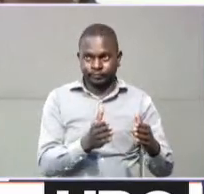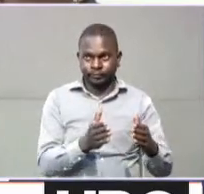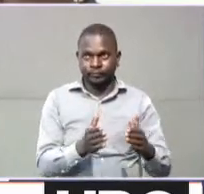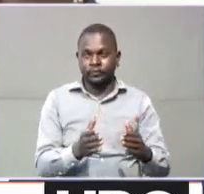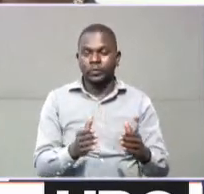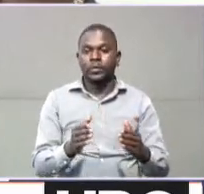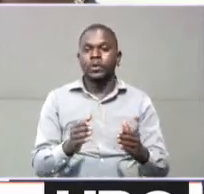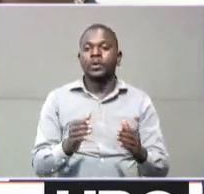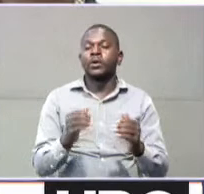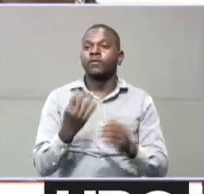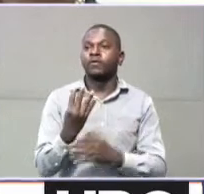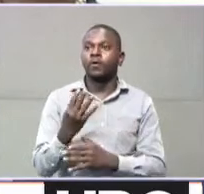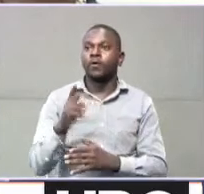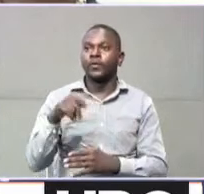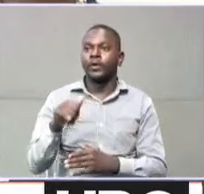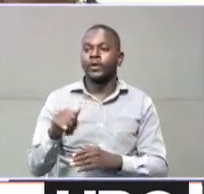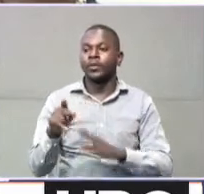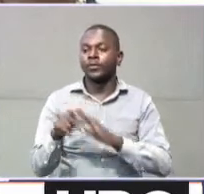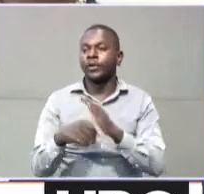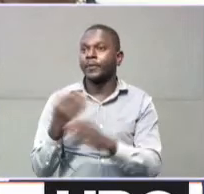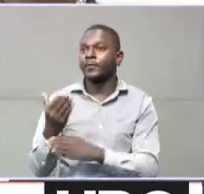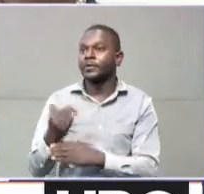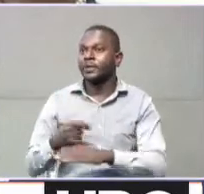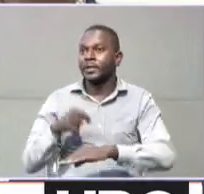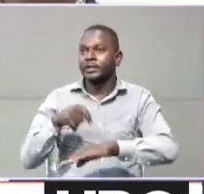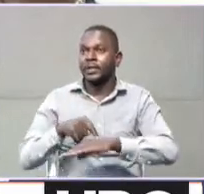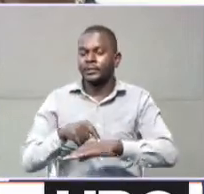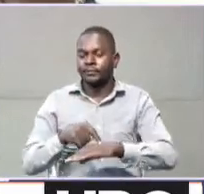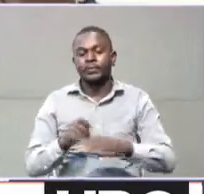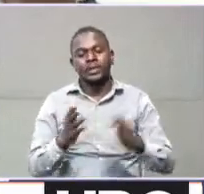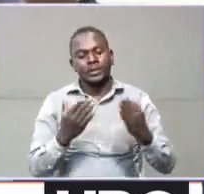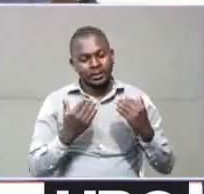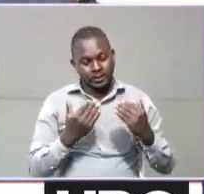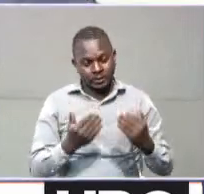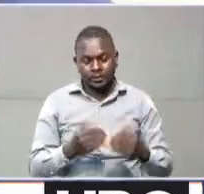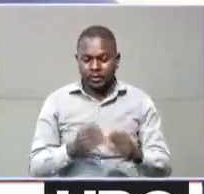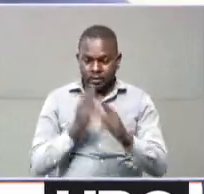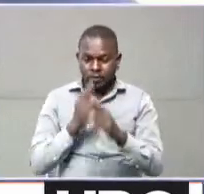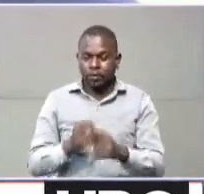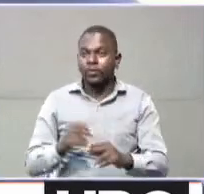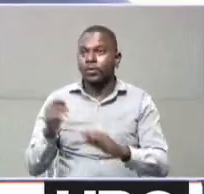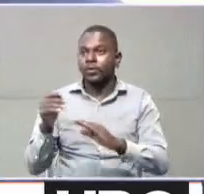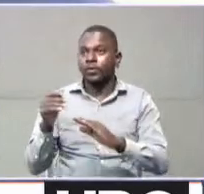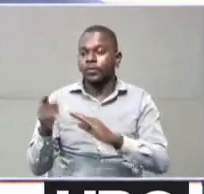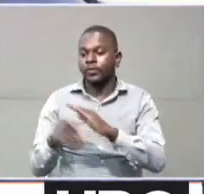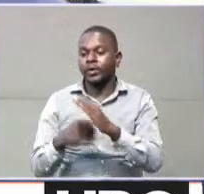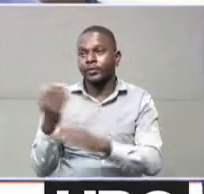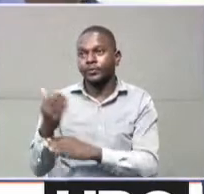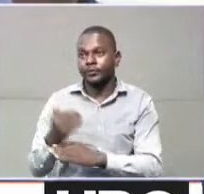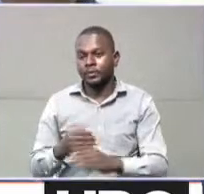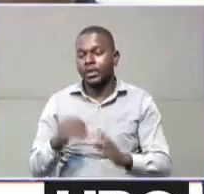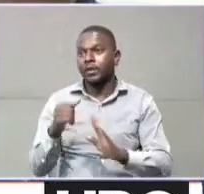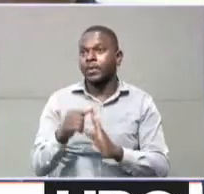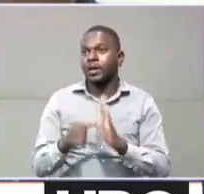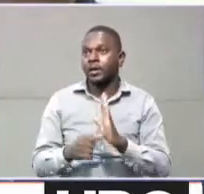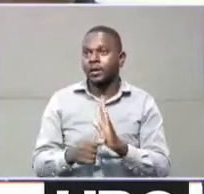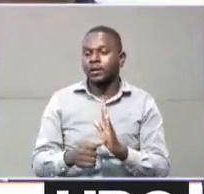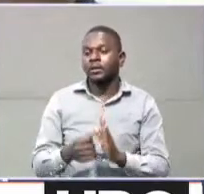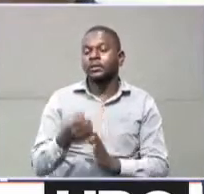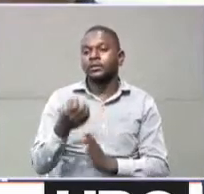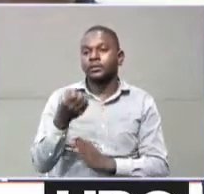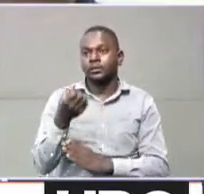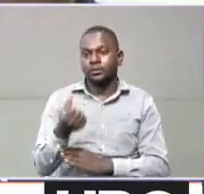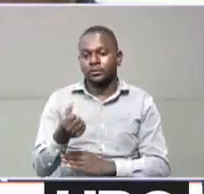4pm okay it's prime minister's time thank you right honor prime minister item number six on the other paper